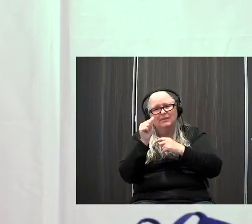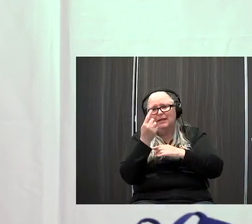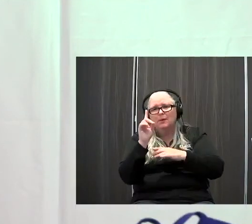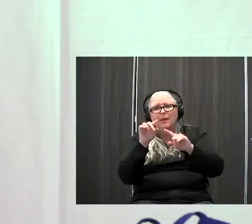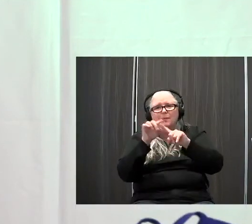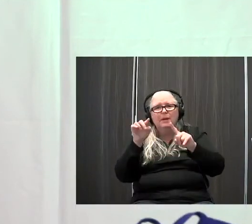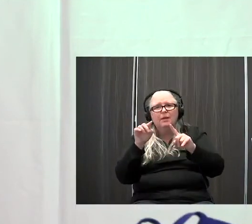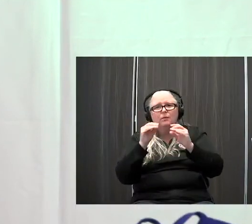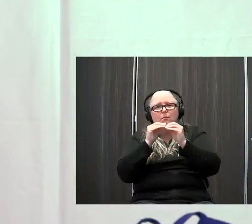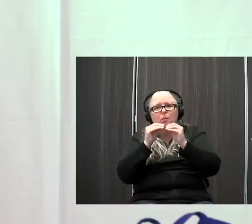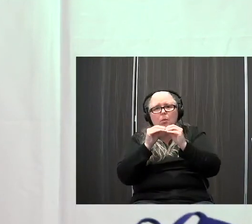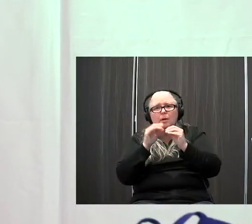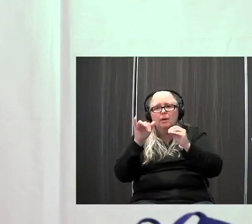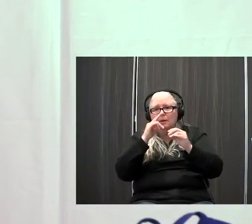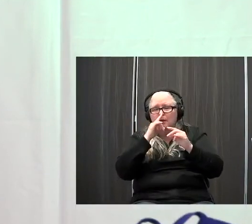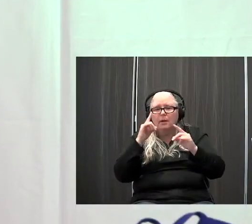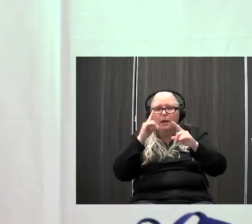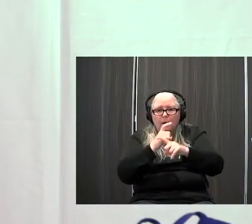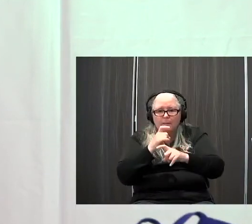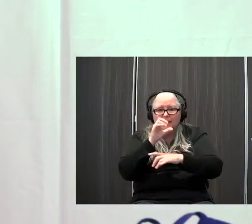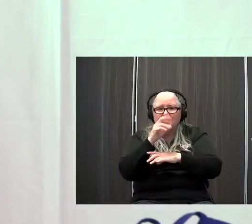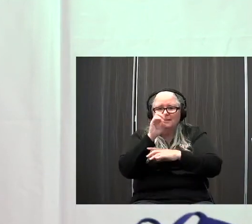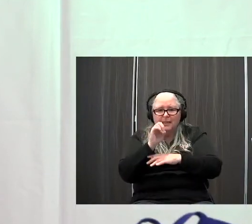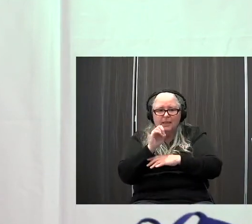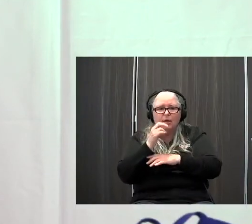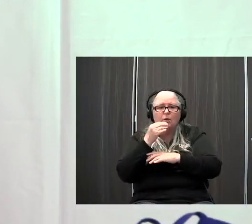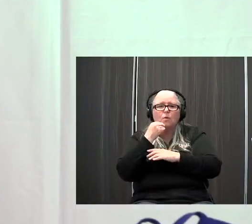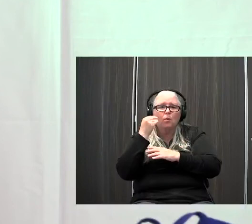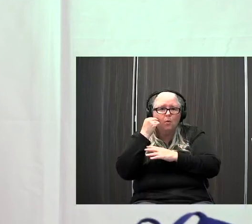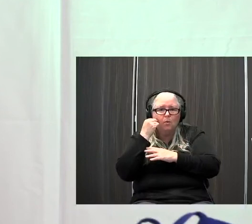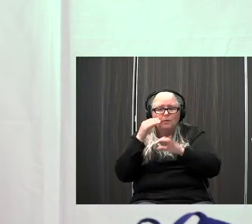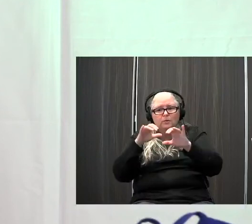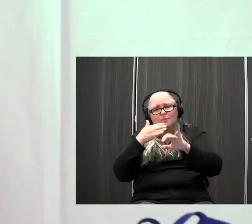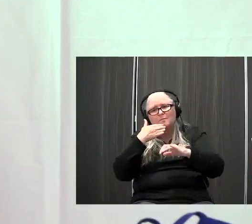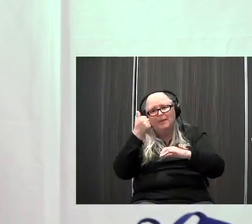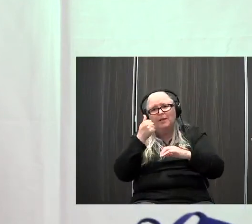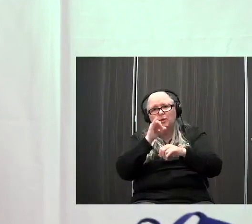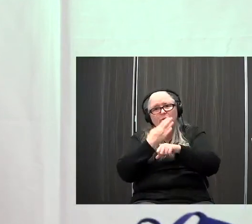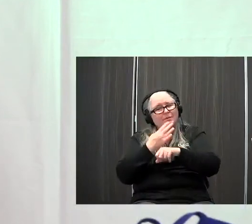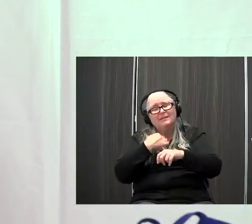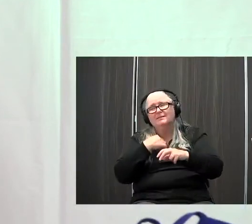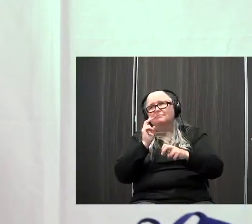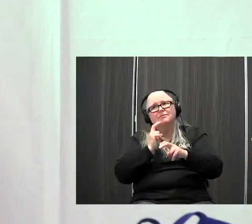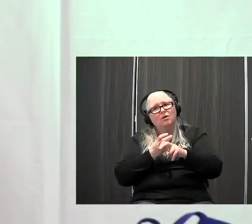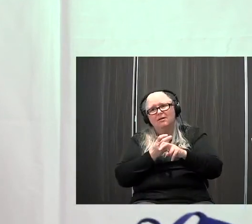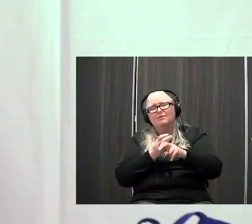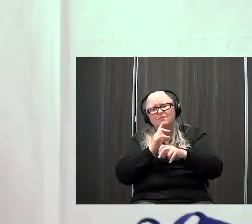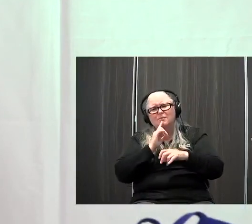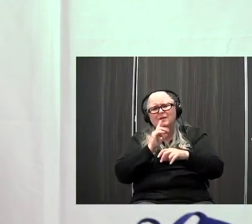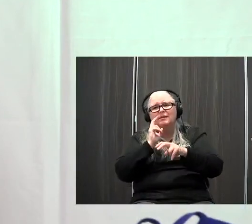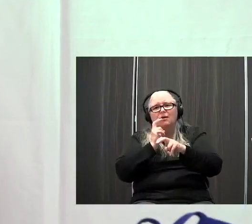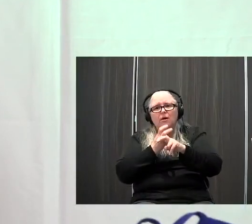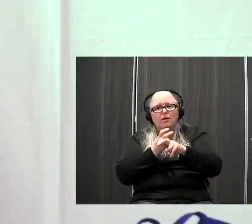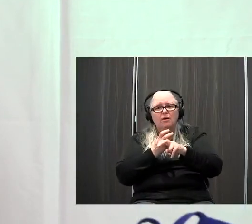care, primary care homes that seem to try to do a better job of that. It's a really hard role. It's a very hard role for